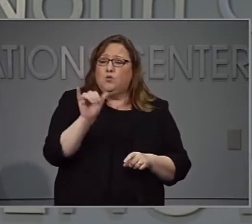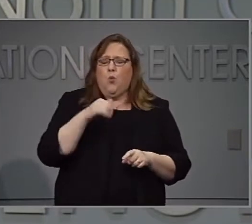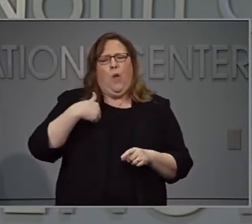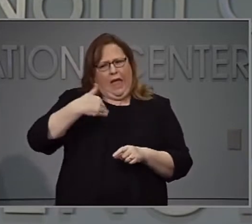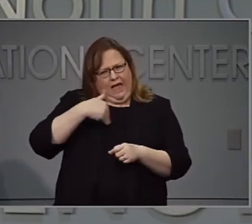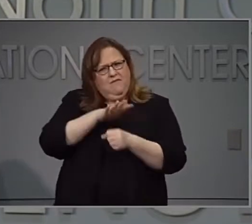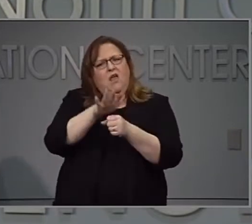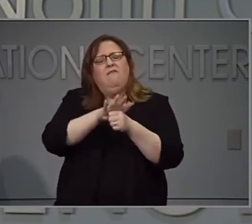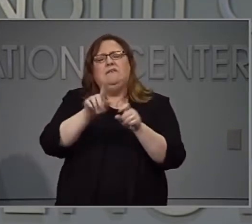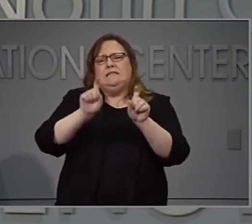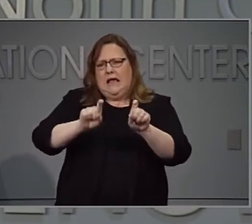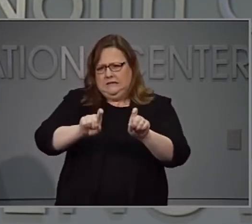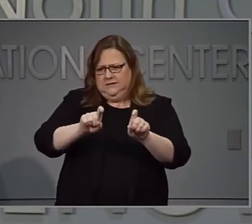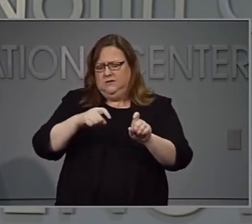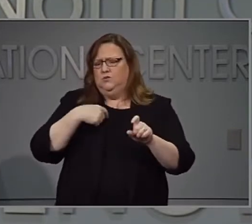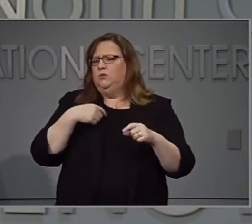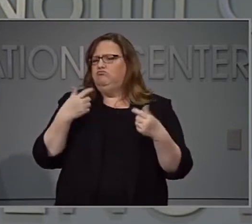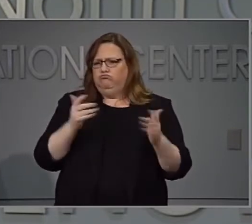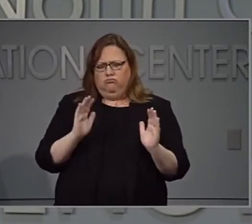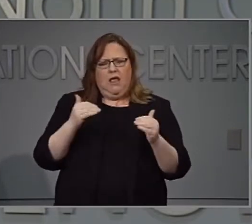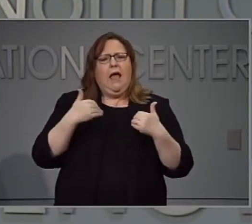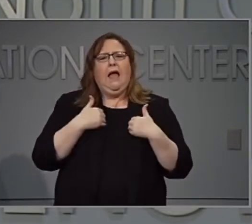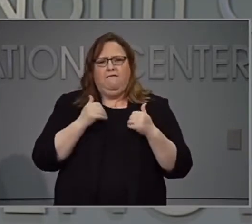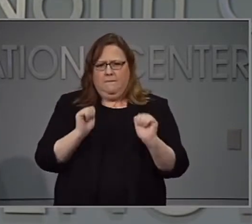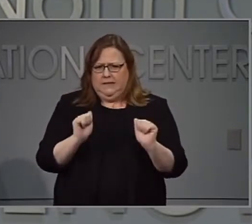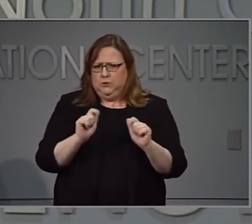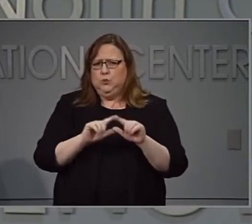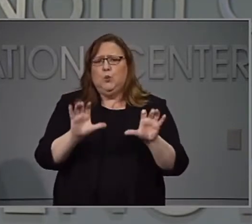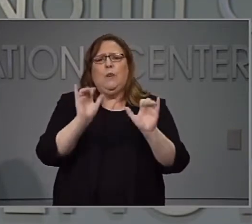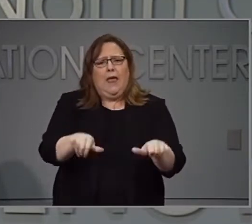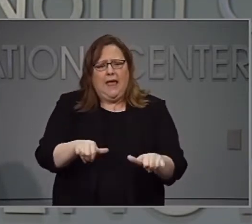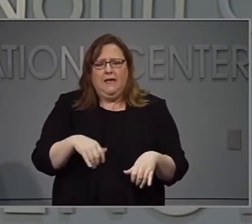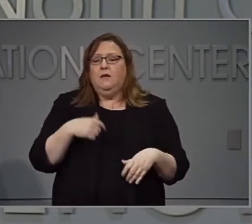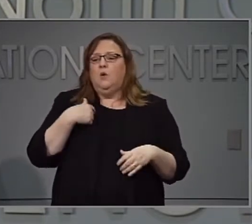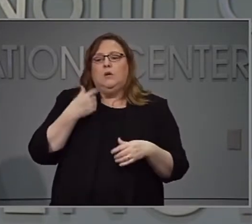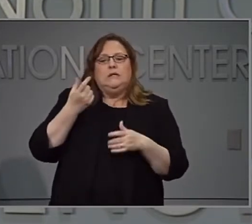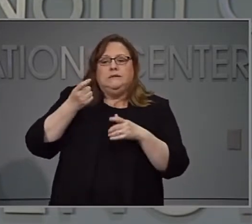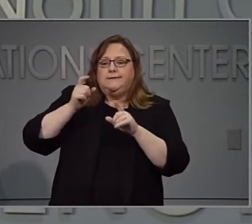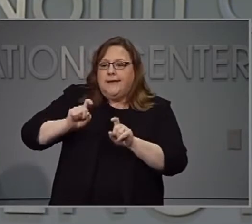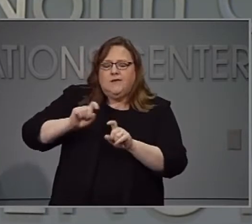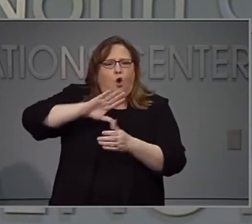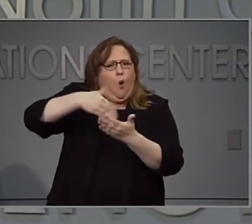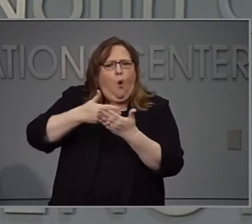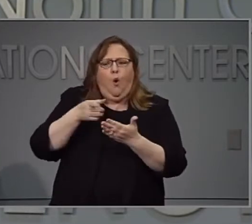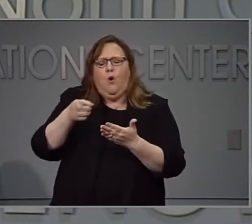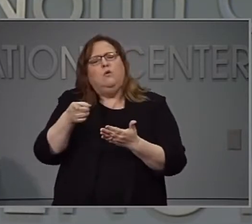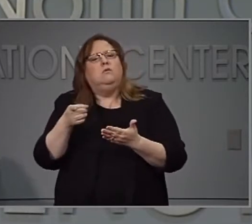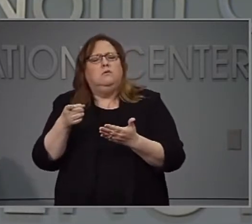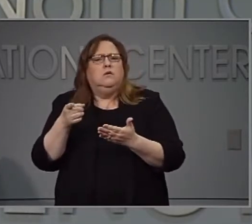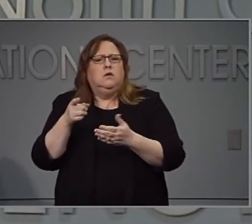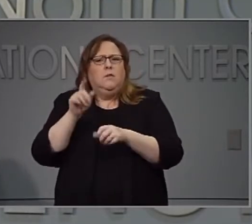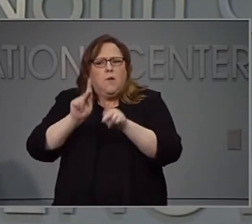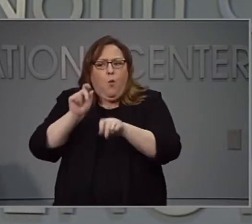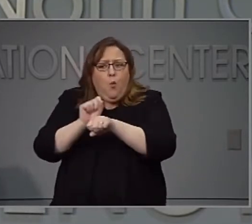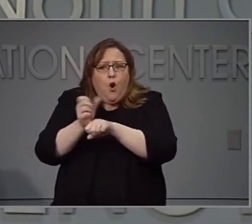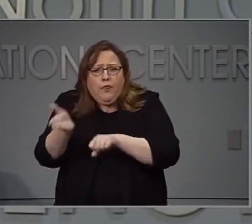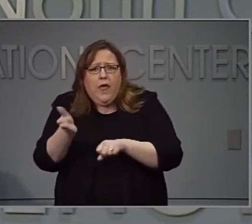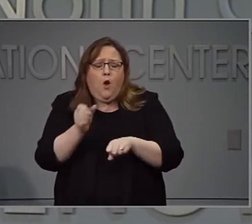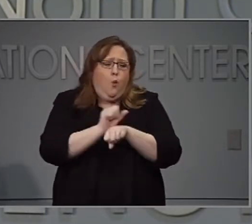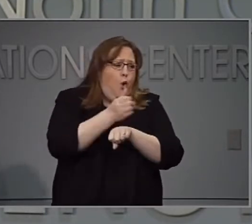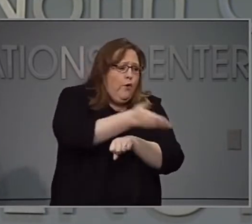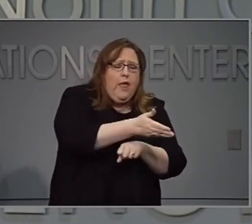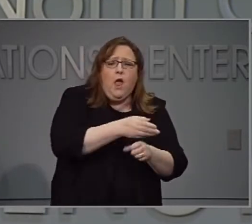to make sure that we're testing all of our frontline responders. I want us to be able to